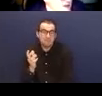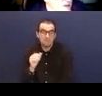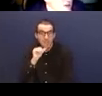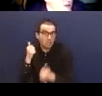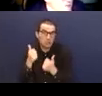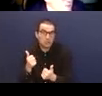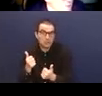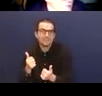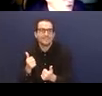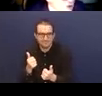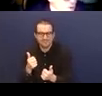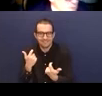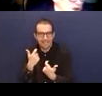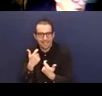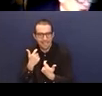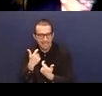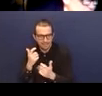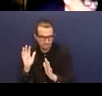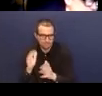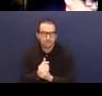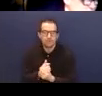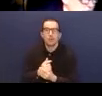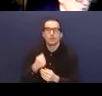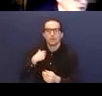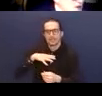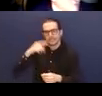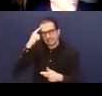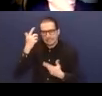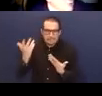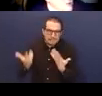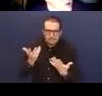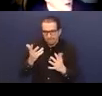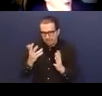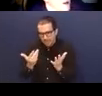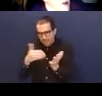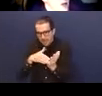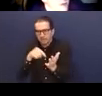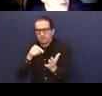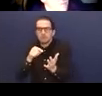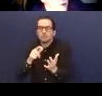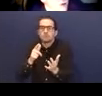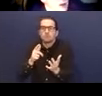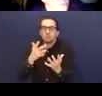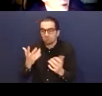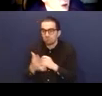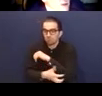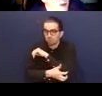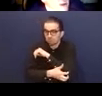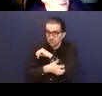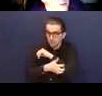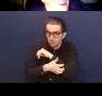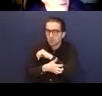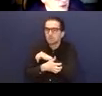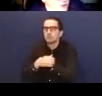there's only one indicator, the proportion of the population covered by social protection floors, and that's broken down by